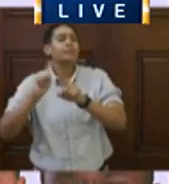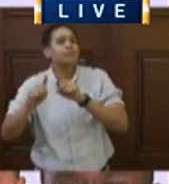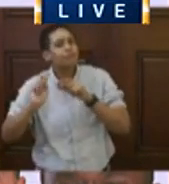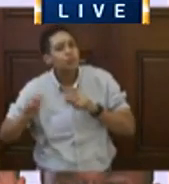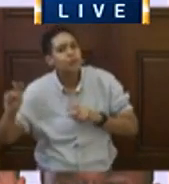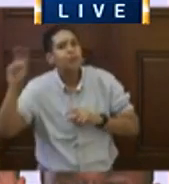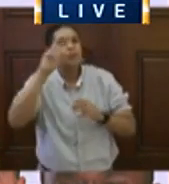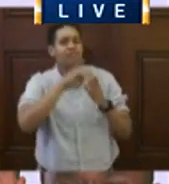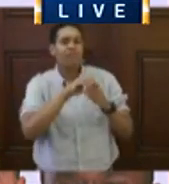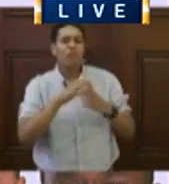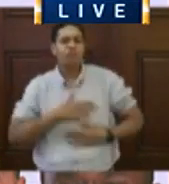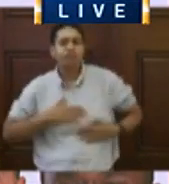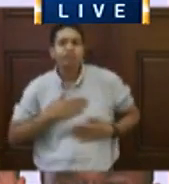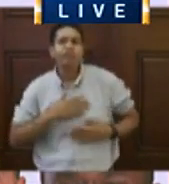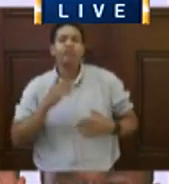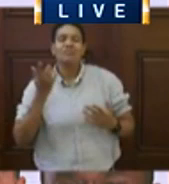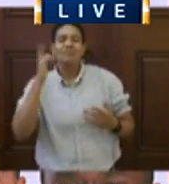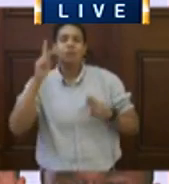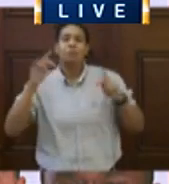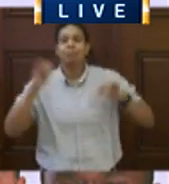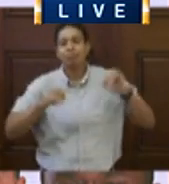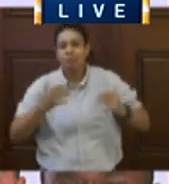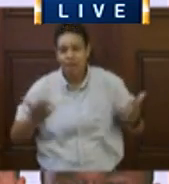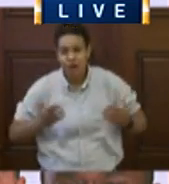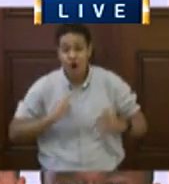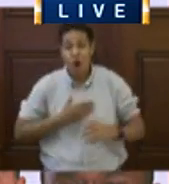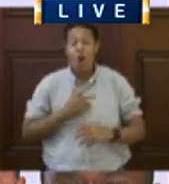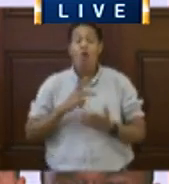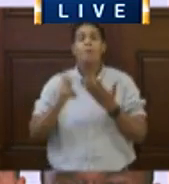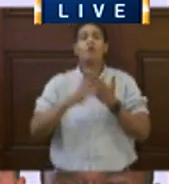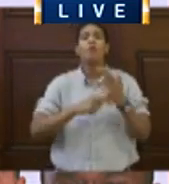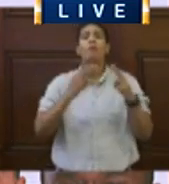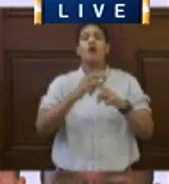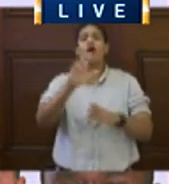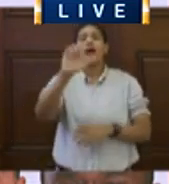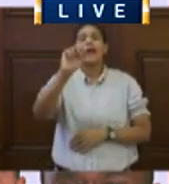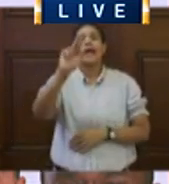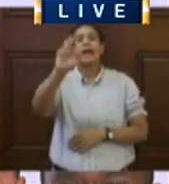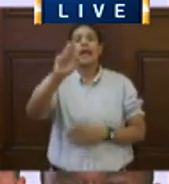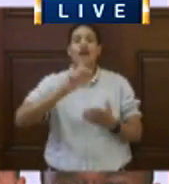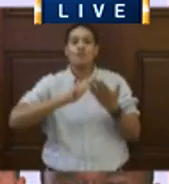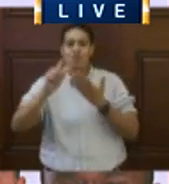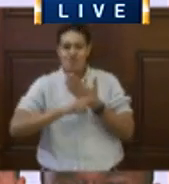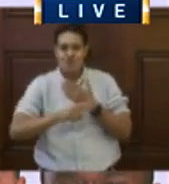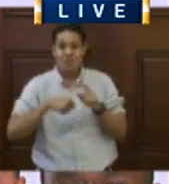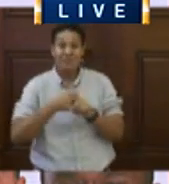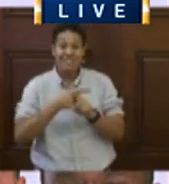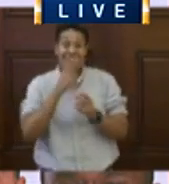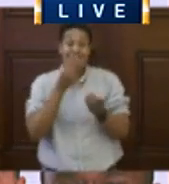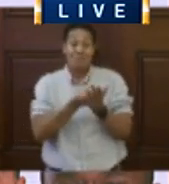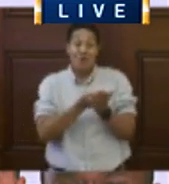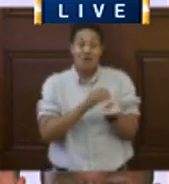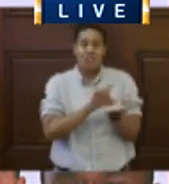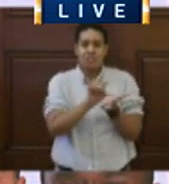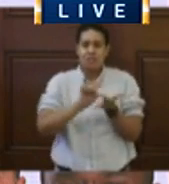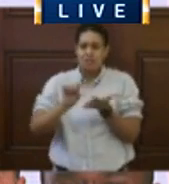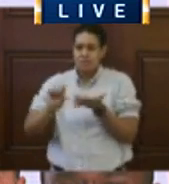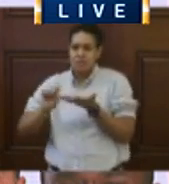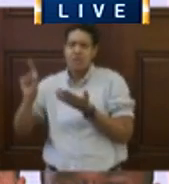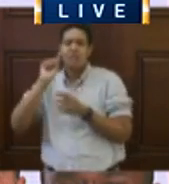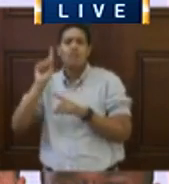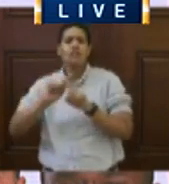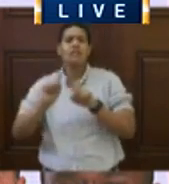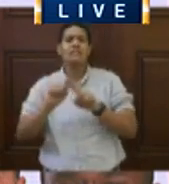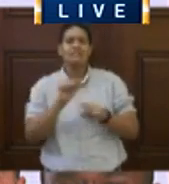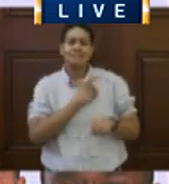is the CARE program, the COVID allocation of resources for employees. And although there will be